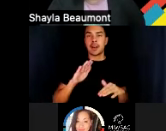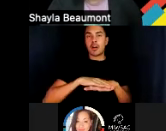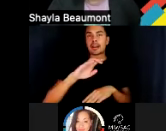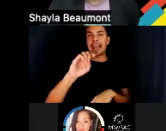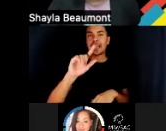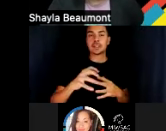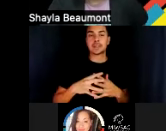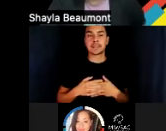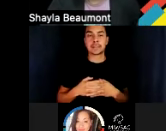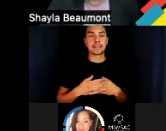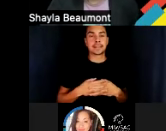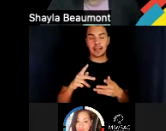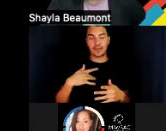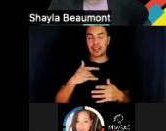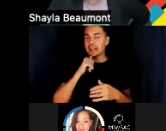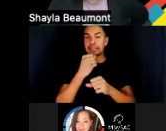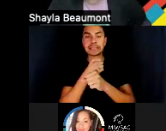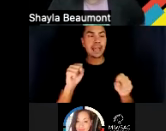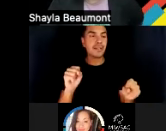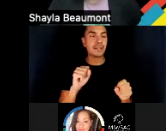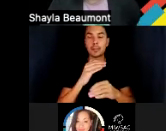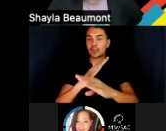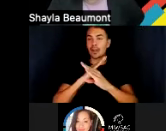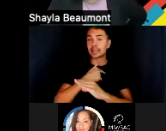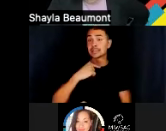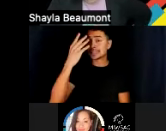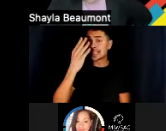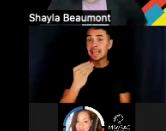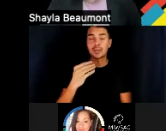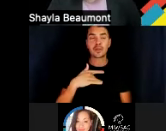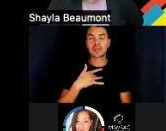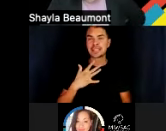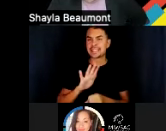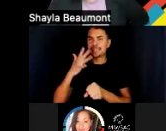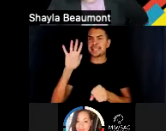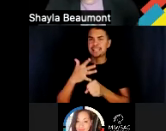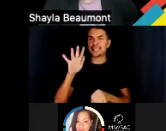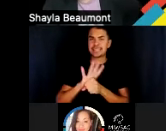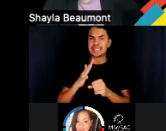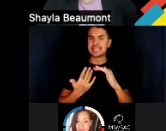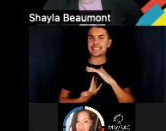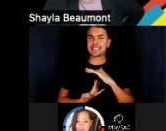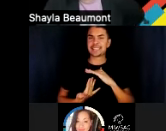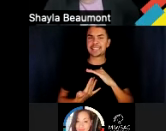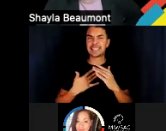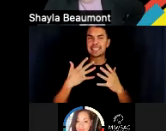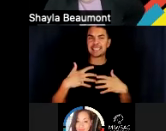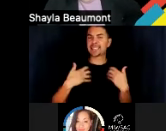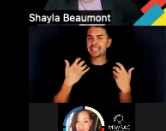Preventing us from getting rest, getting sleep, angry outbursts, from feeling irritable. Next slide.